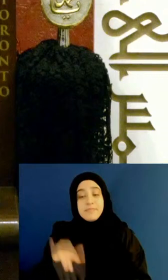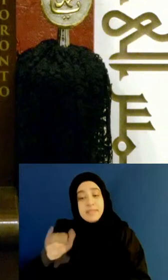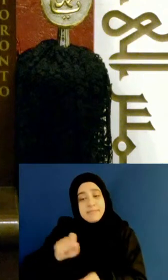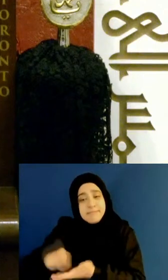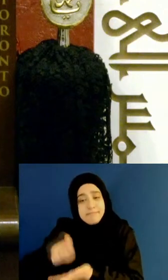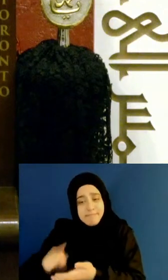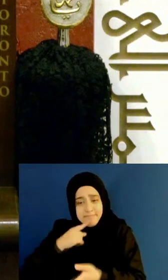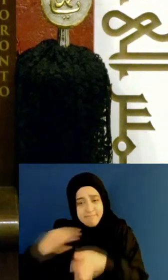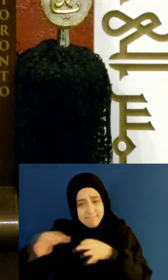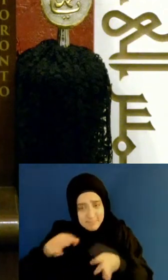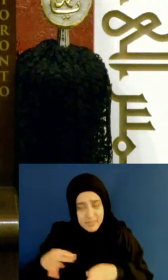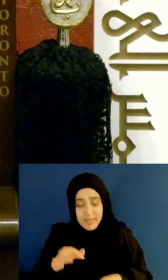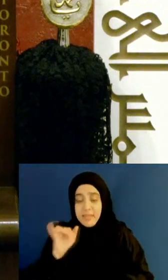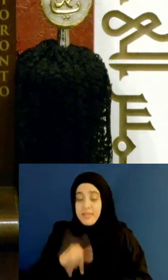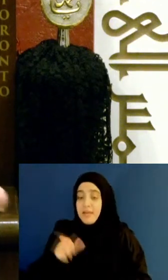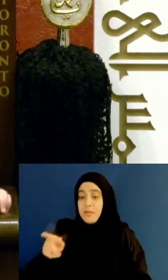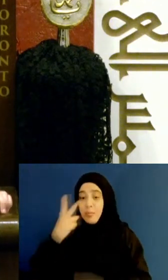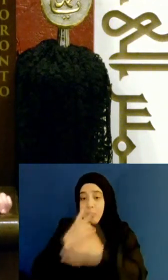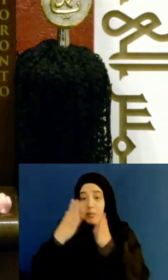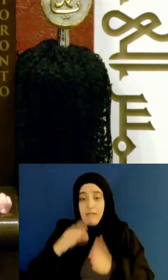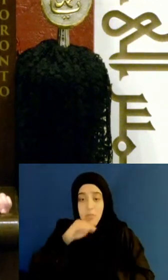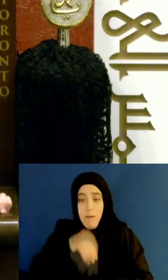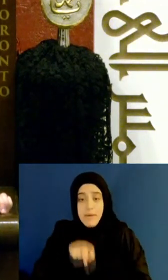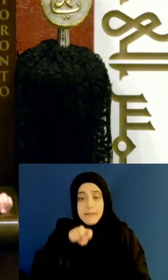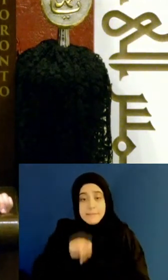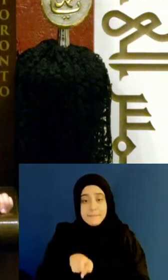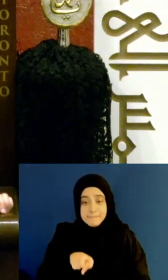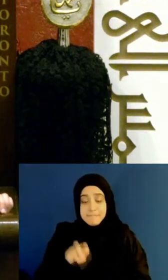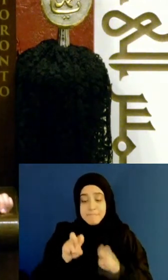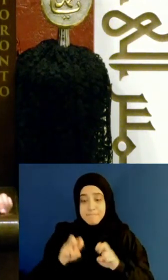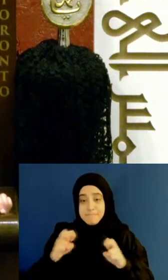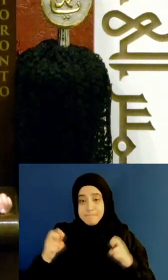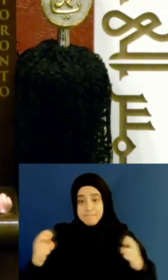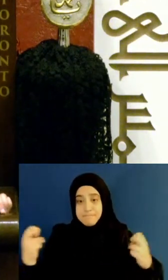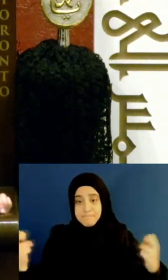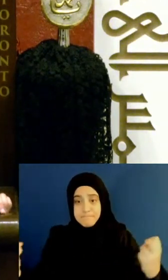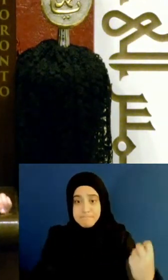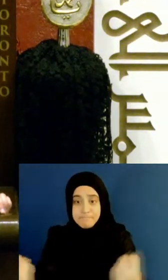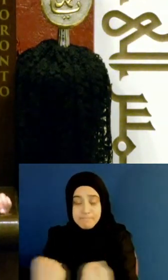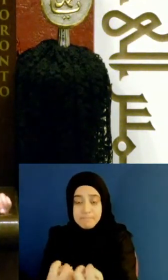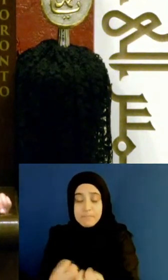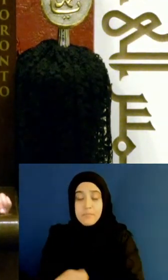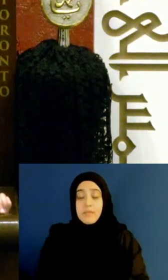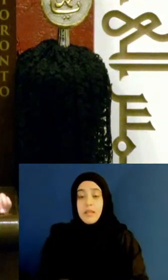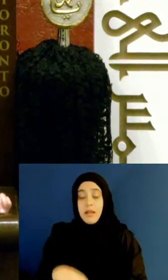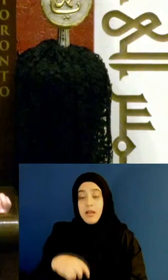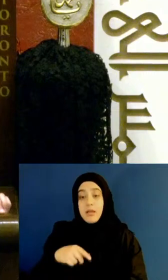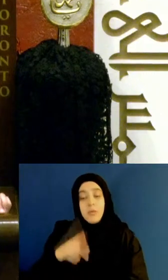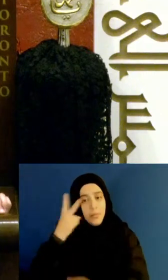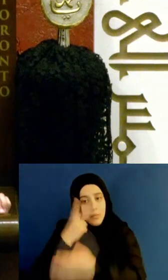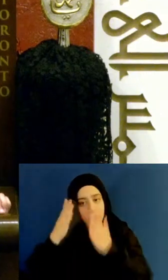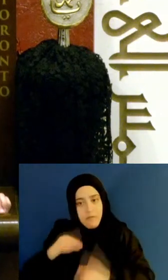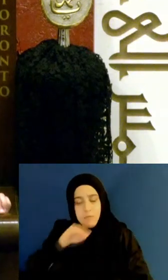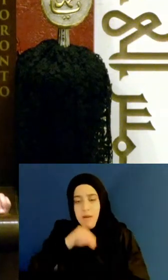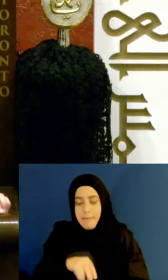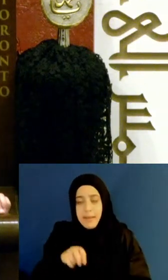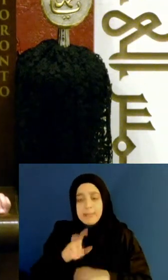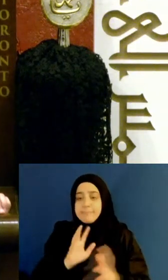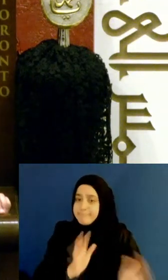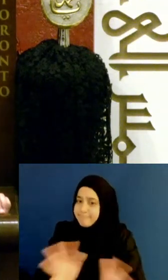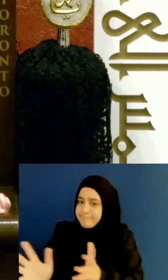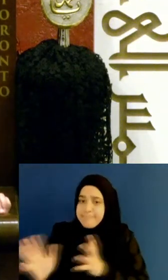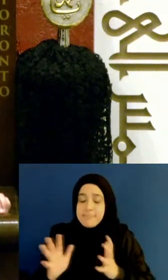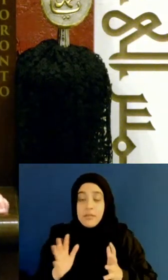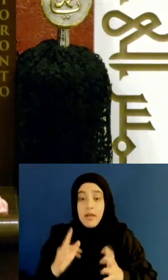and they are sitting in this circle, even the eye contact that Rasulullah would have with each and every